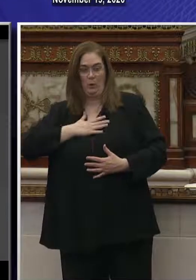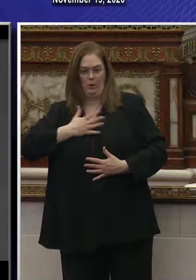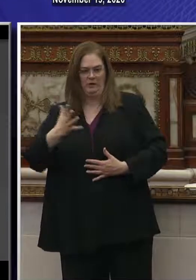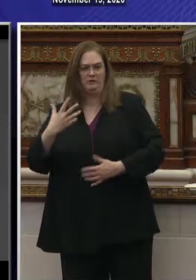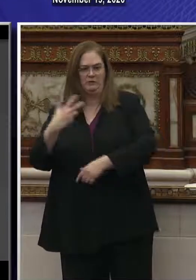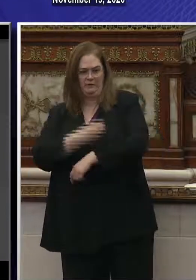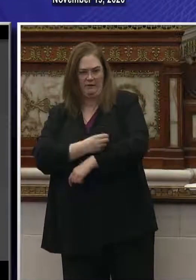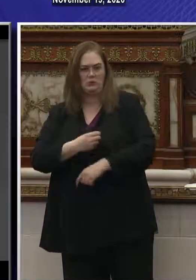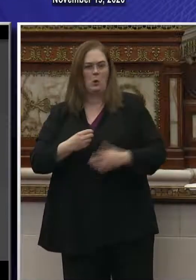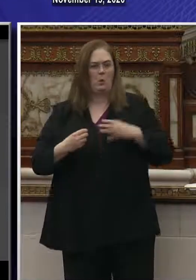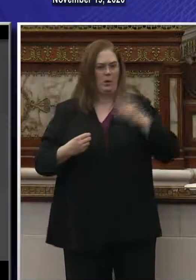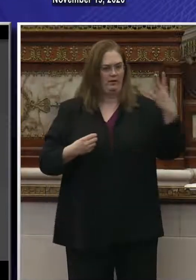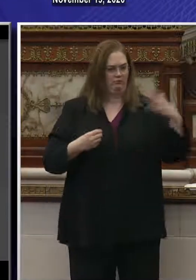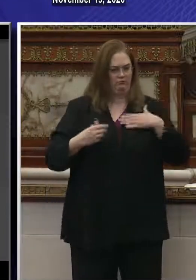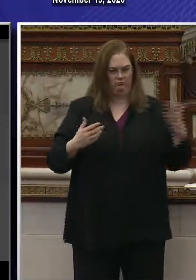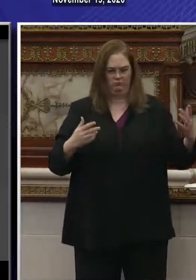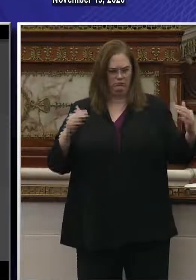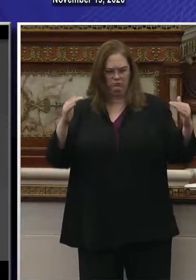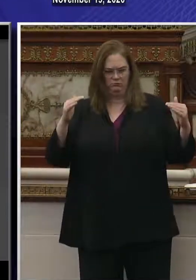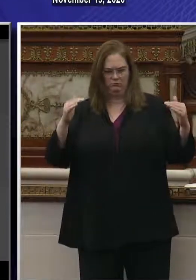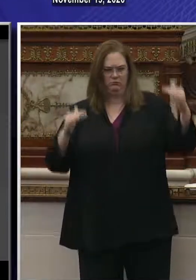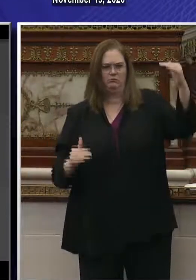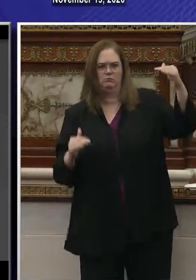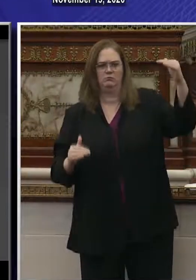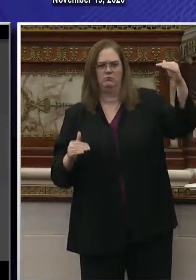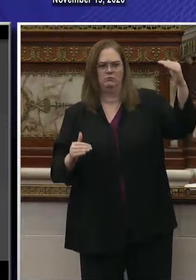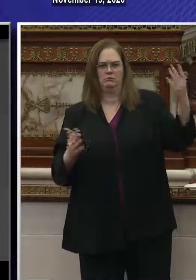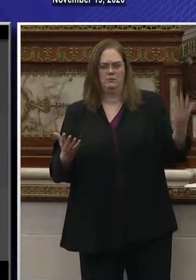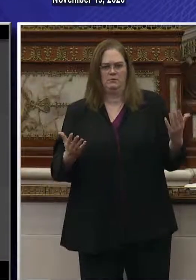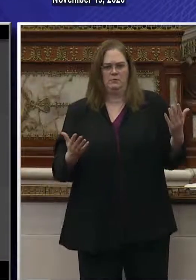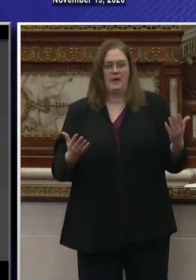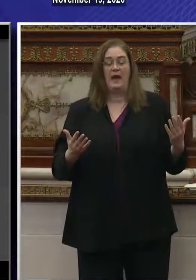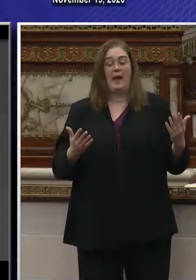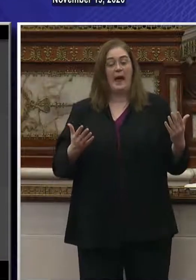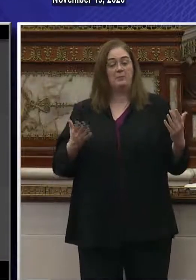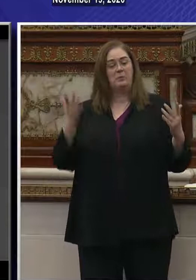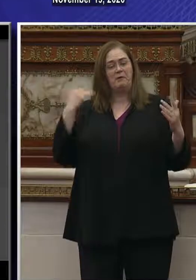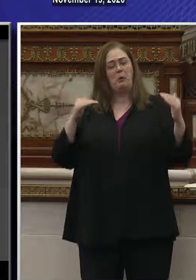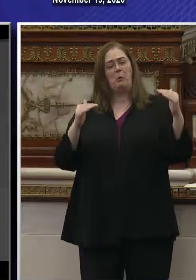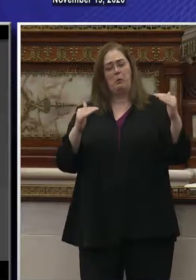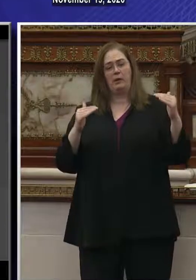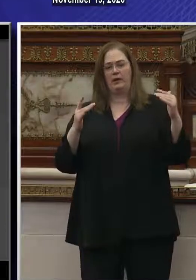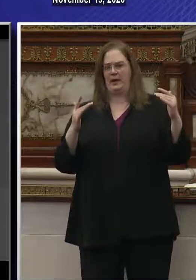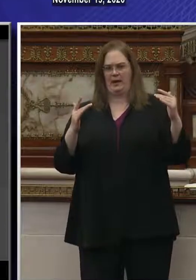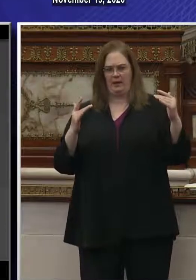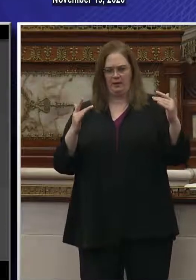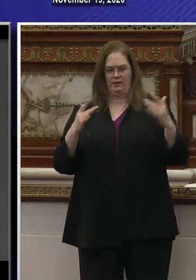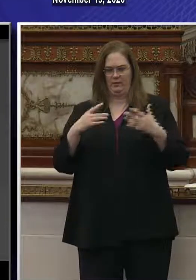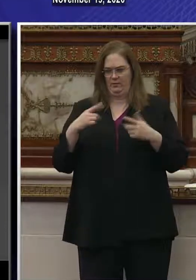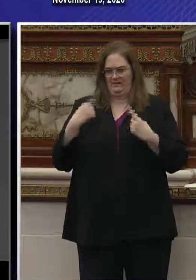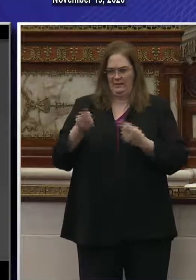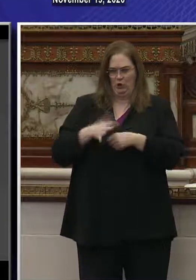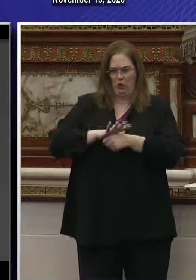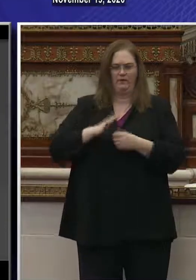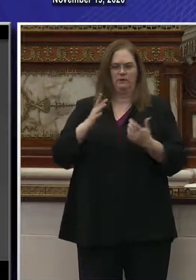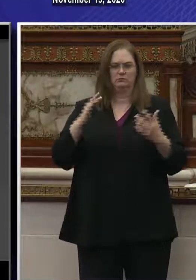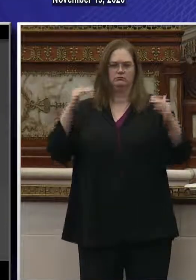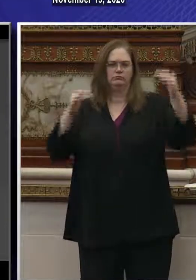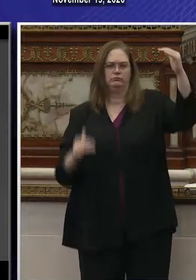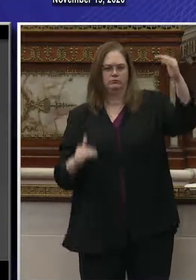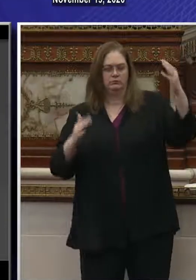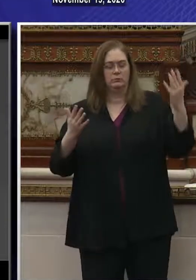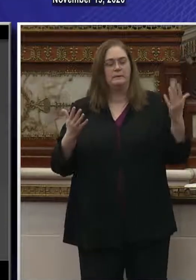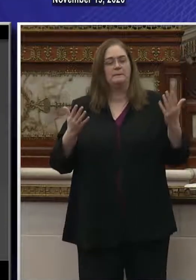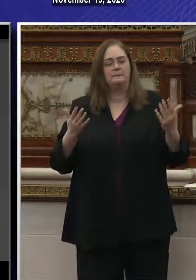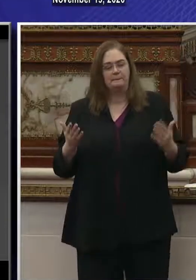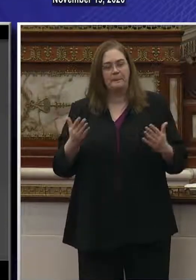vaccine versus white. It's made the disparity worse. And so there's a handful of solutions that